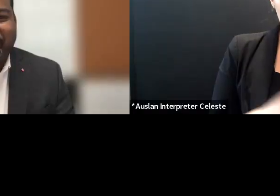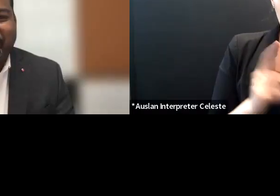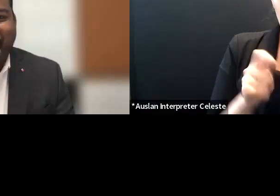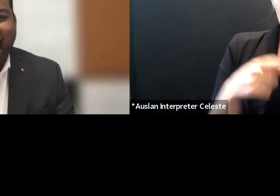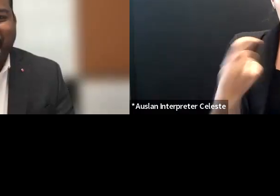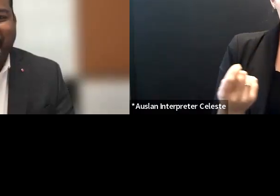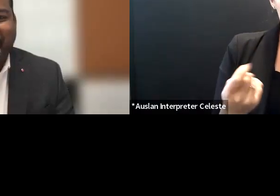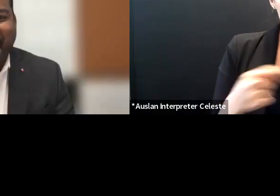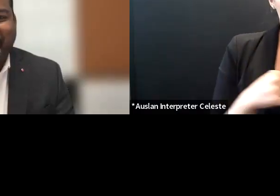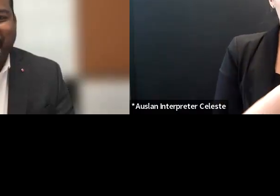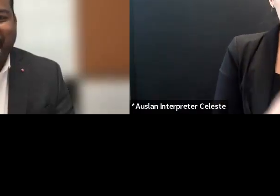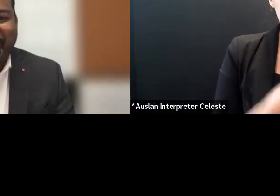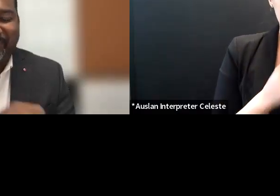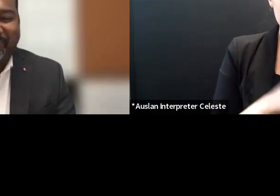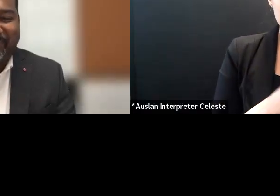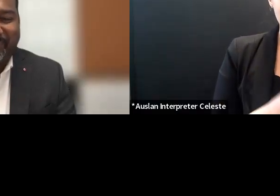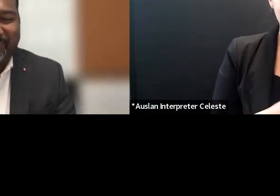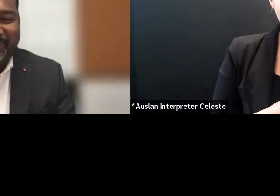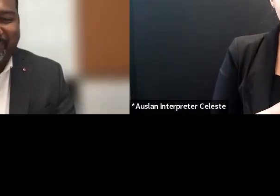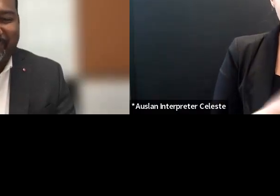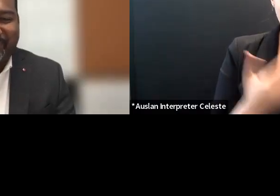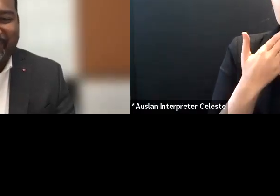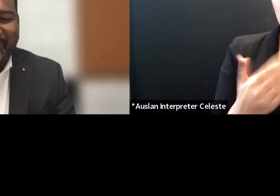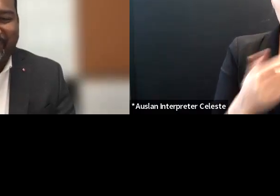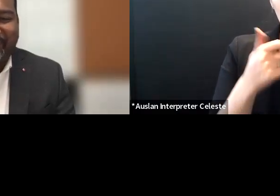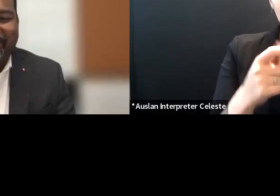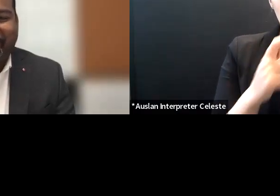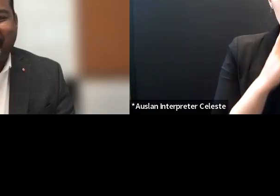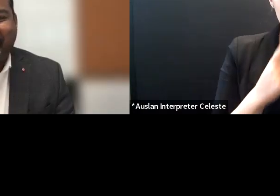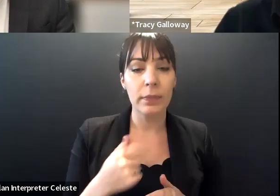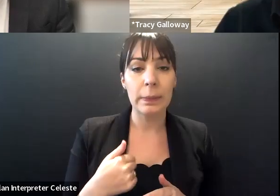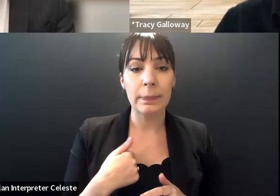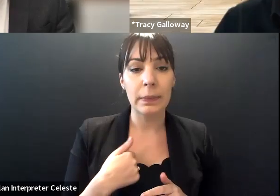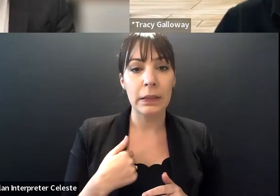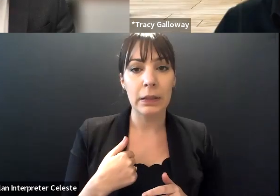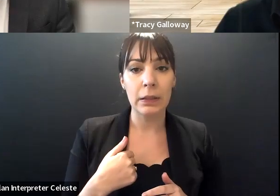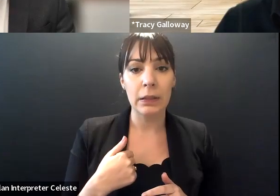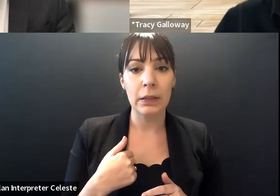Thank you. Good afternoon, everyone. I'm Tracy Galloway. I am currently an equitable